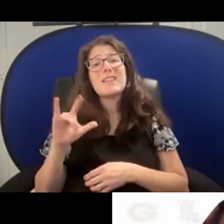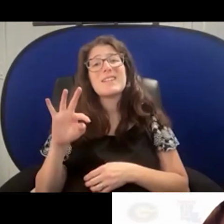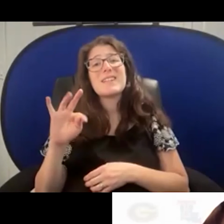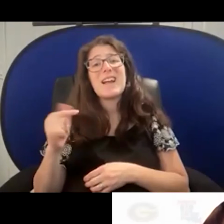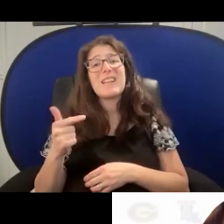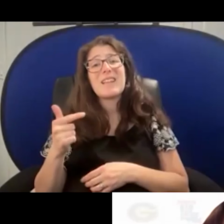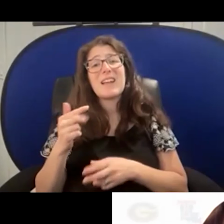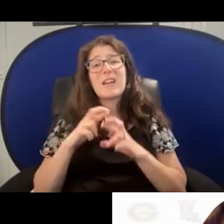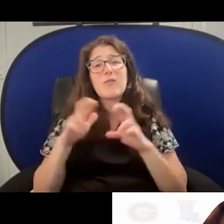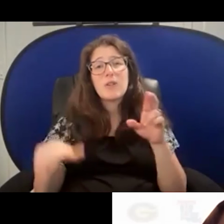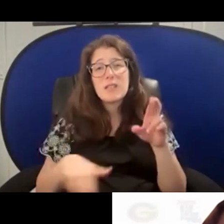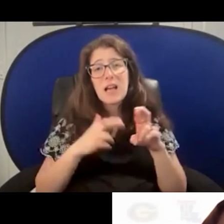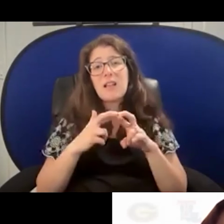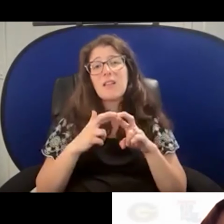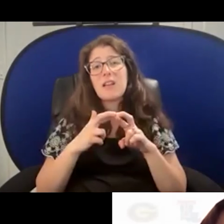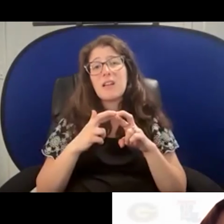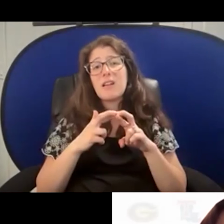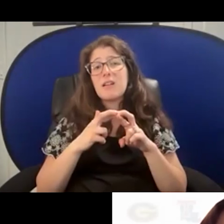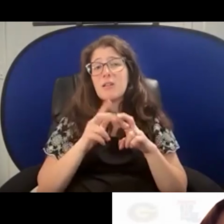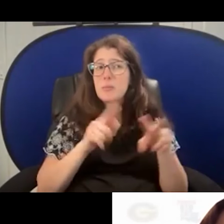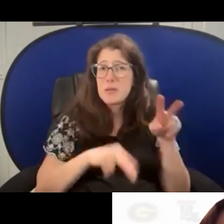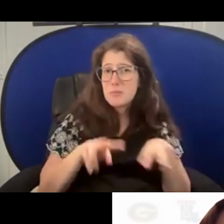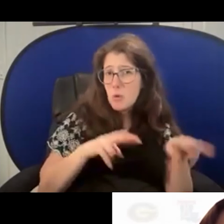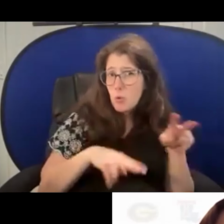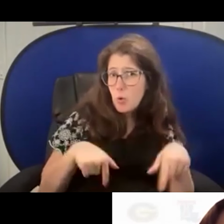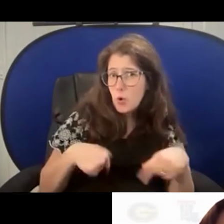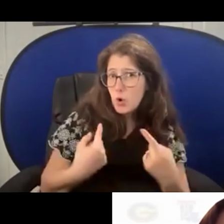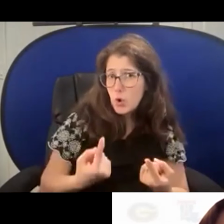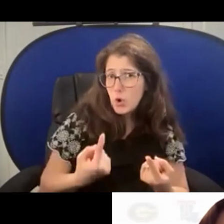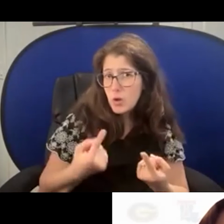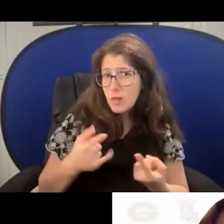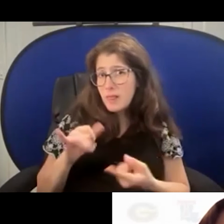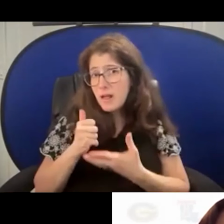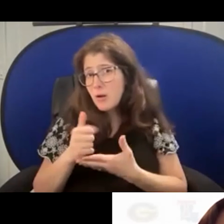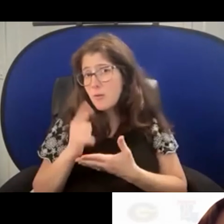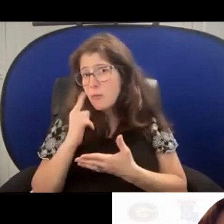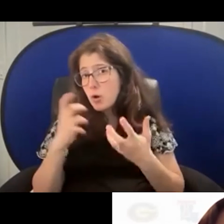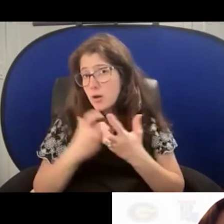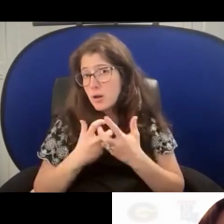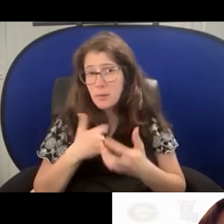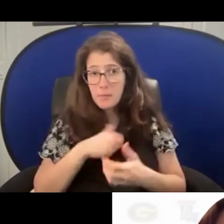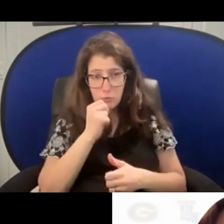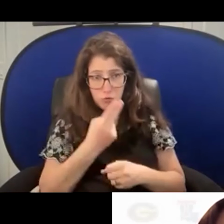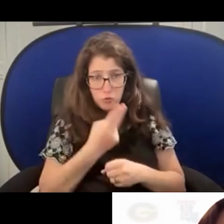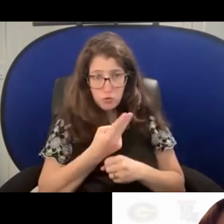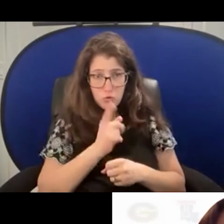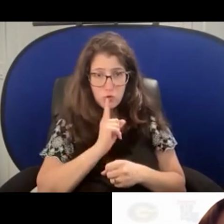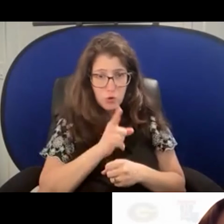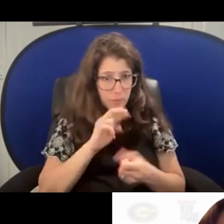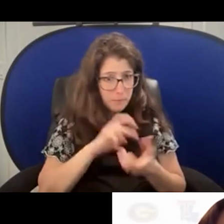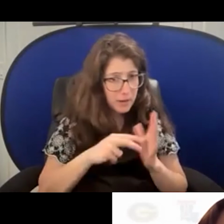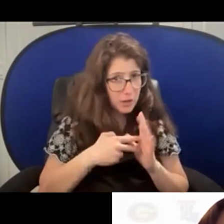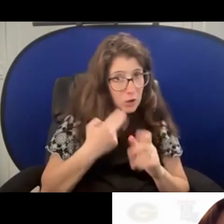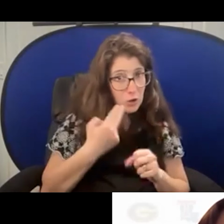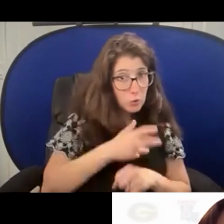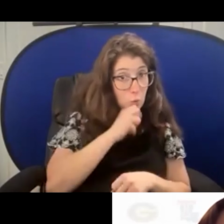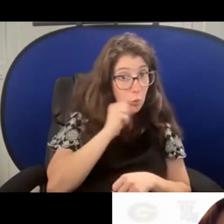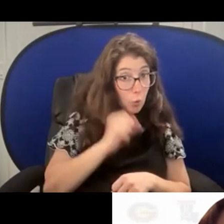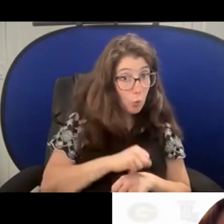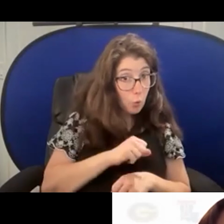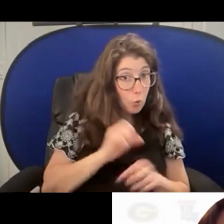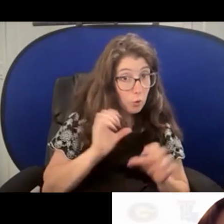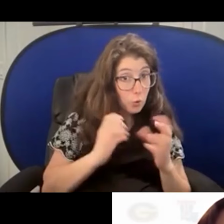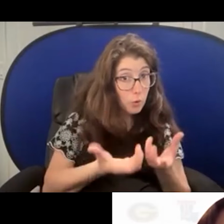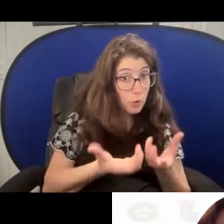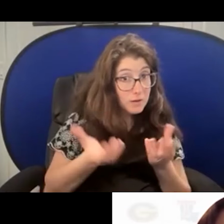practice helpful for compatibility? I don't know if that means like reusing old courses. I know for